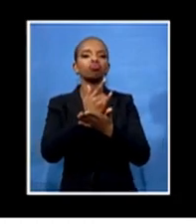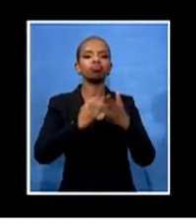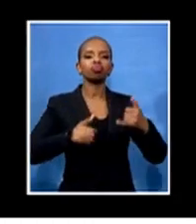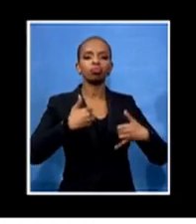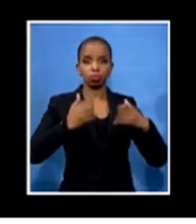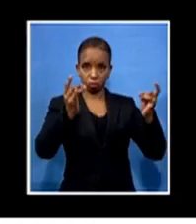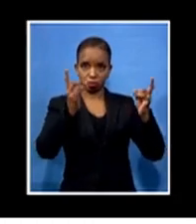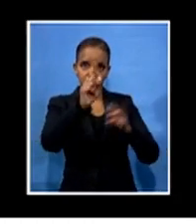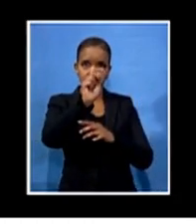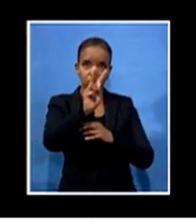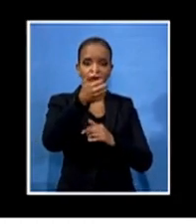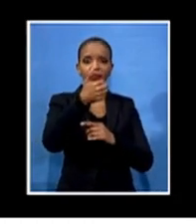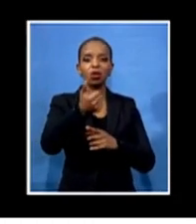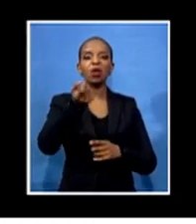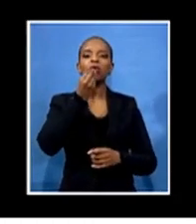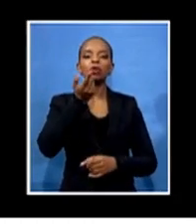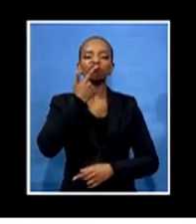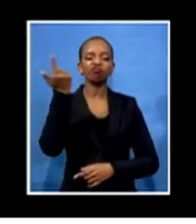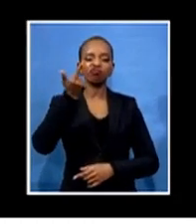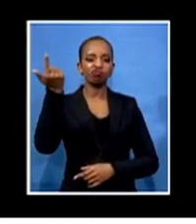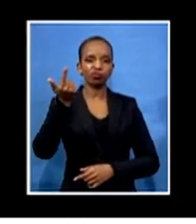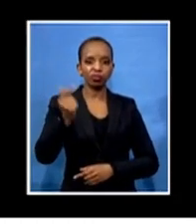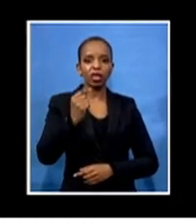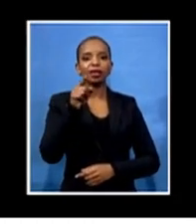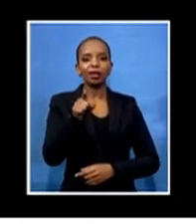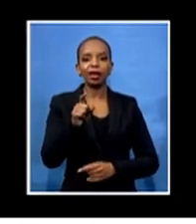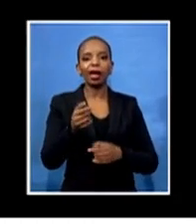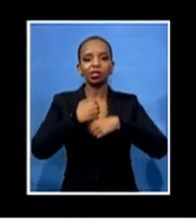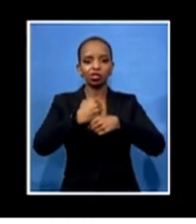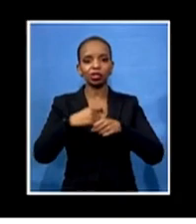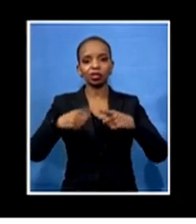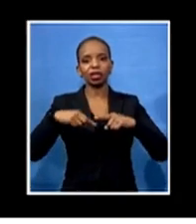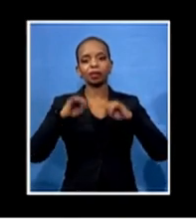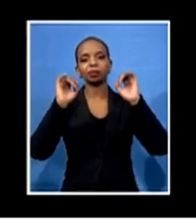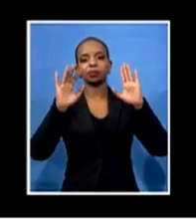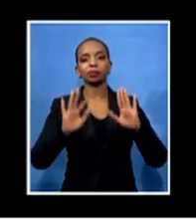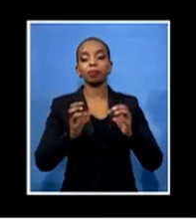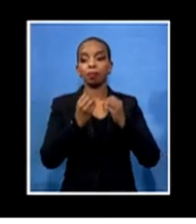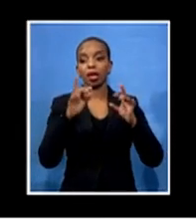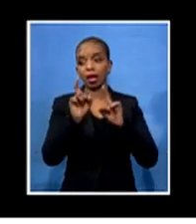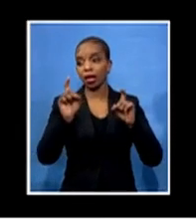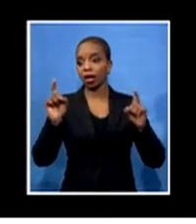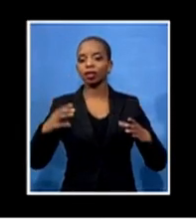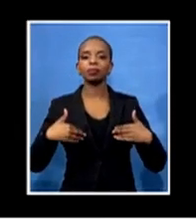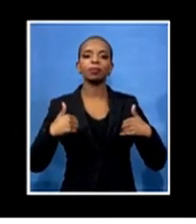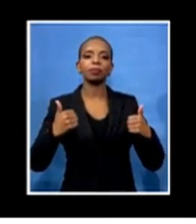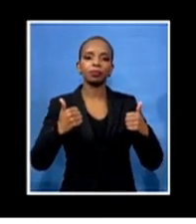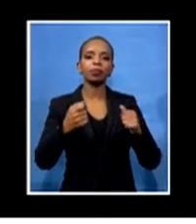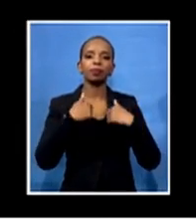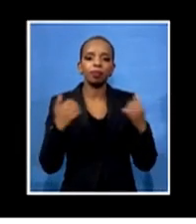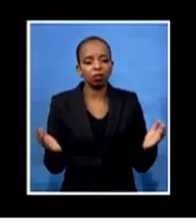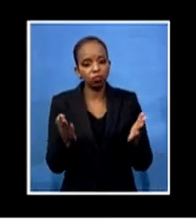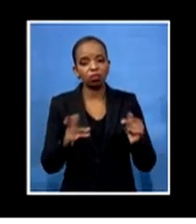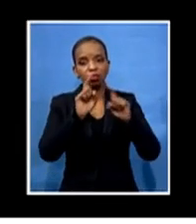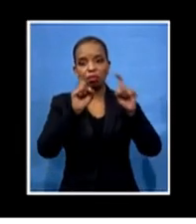they are treating us so well, and many others are recovering. So I want to encourage others not to fear getting tested. When you feel